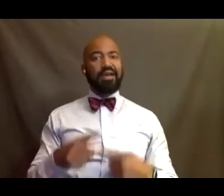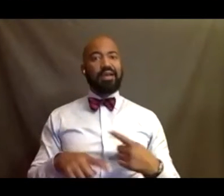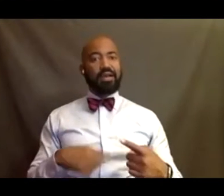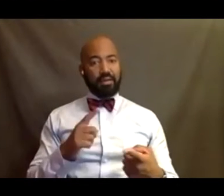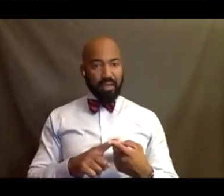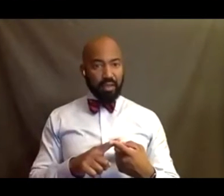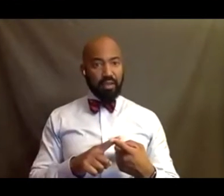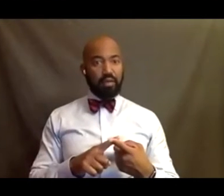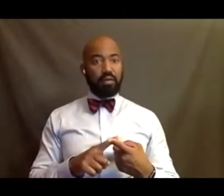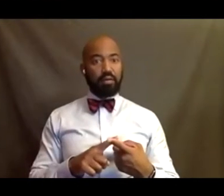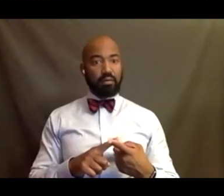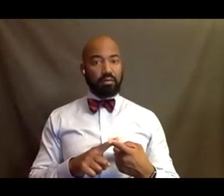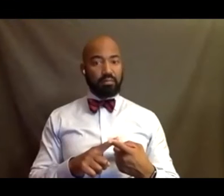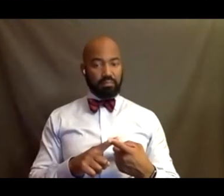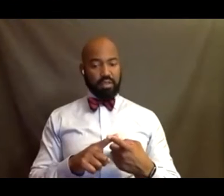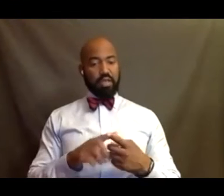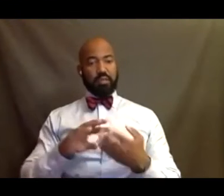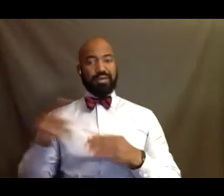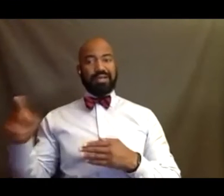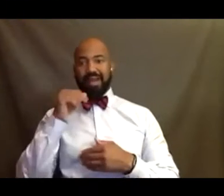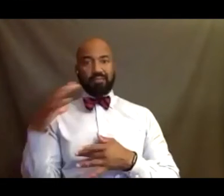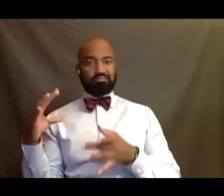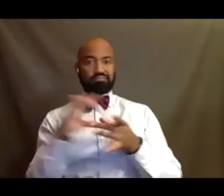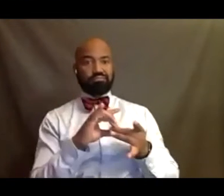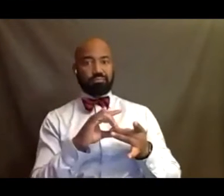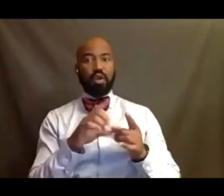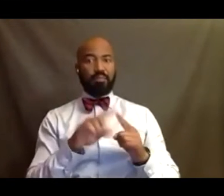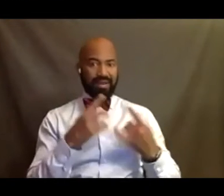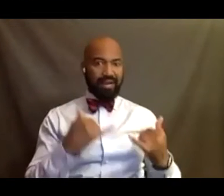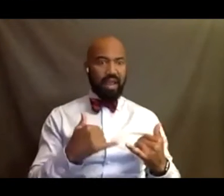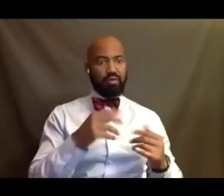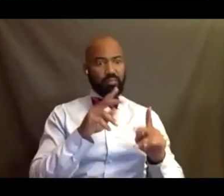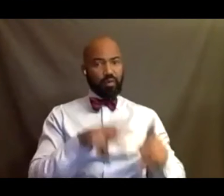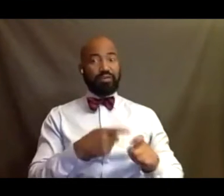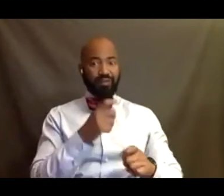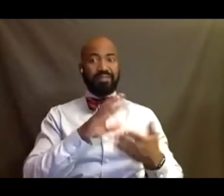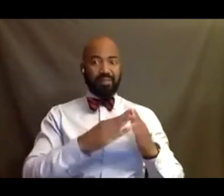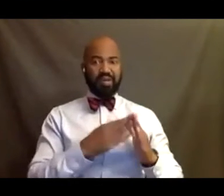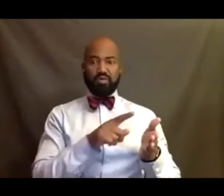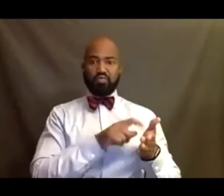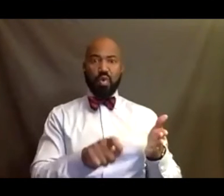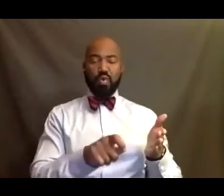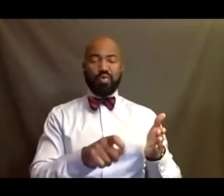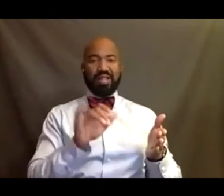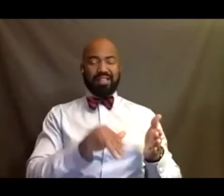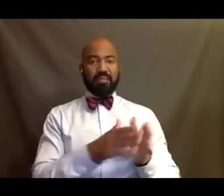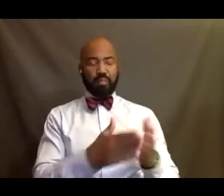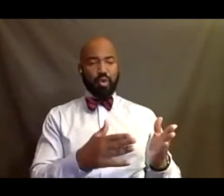a community that they don't belong to. And that was just really impactful for me.